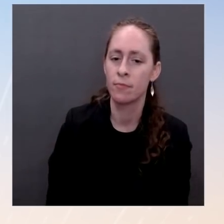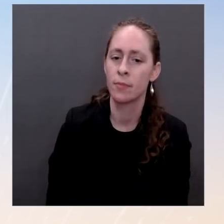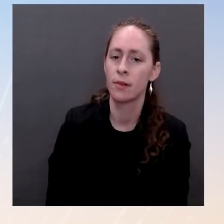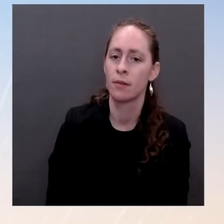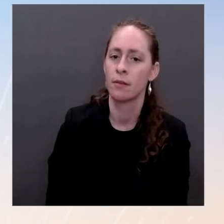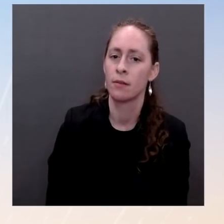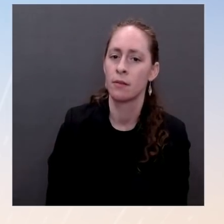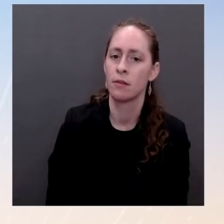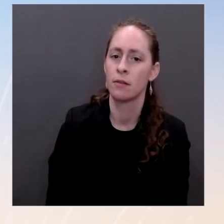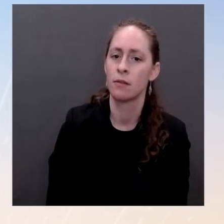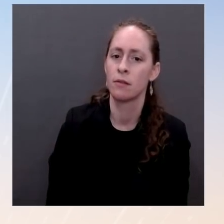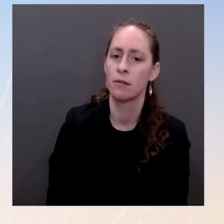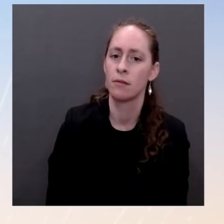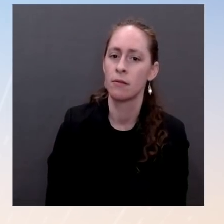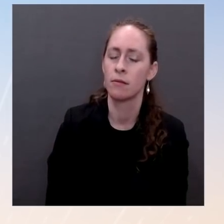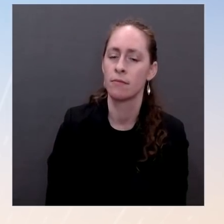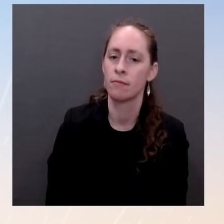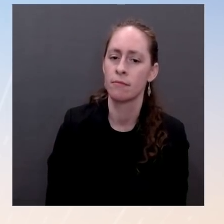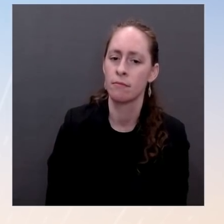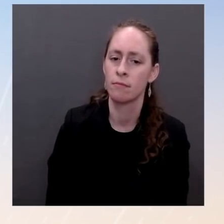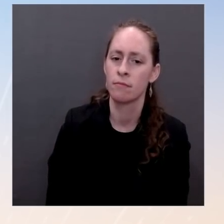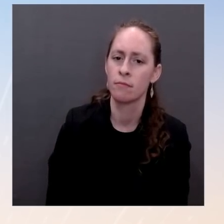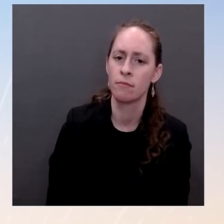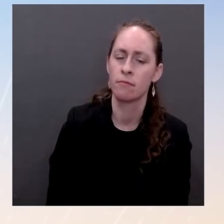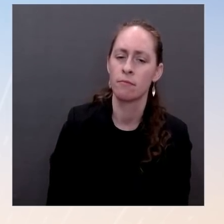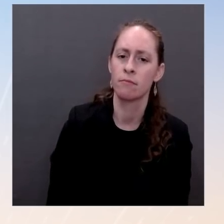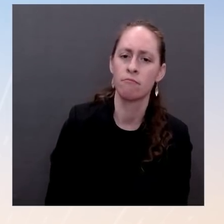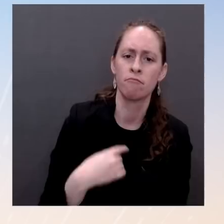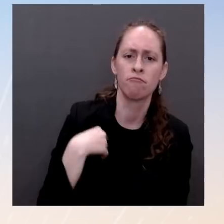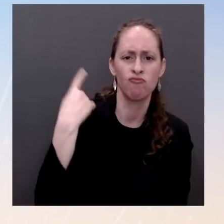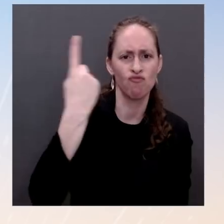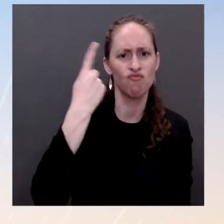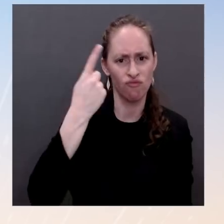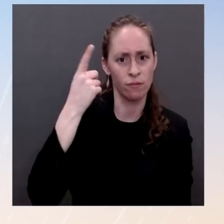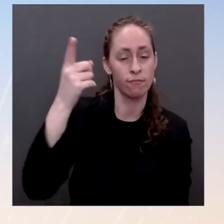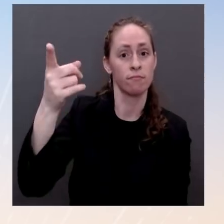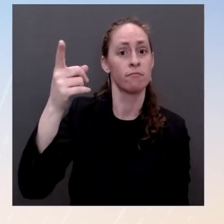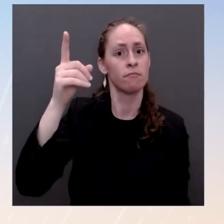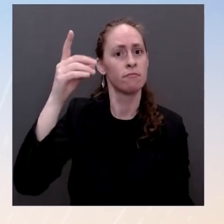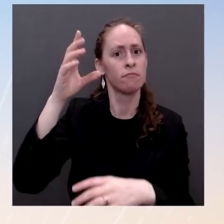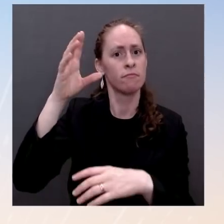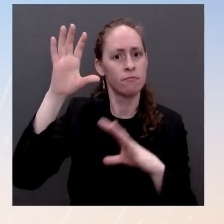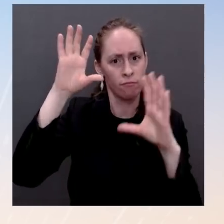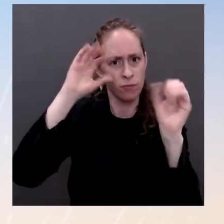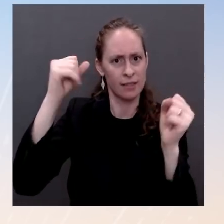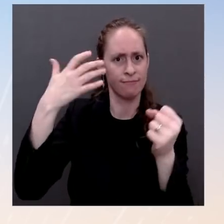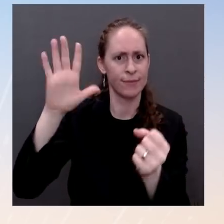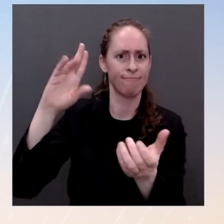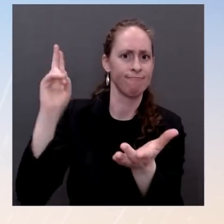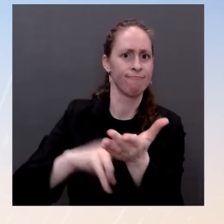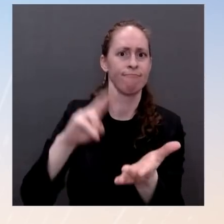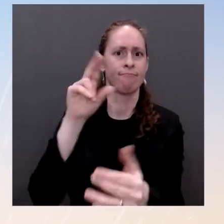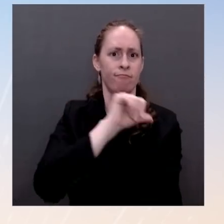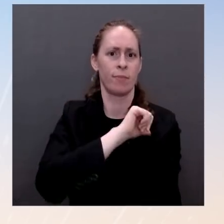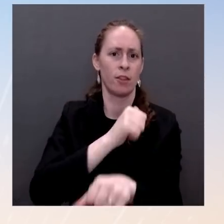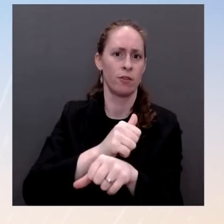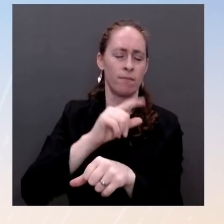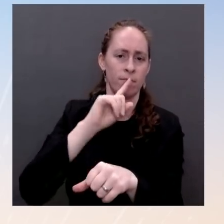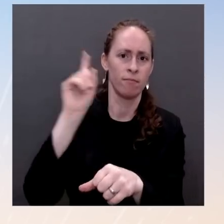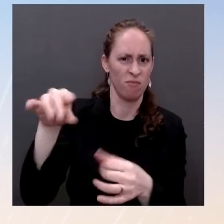this expansive executive order a year ago on voting. I believe Susan Rice put out an update on it in September or